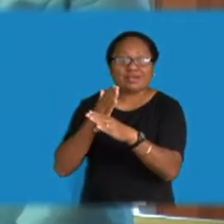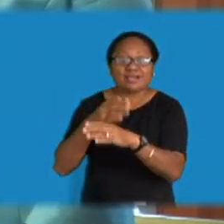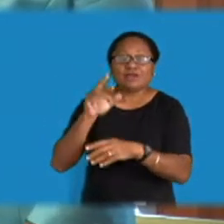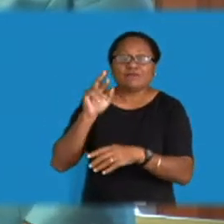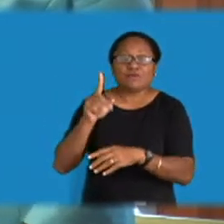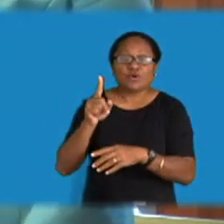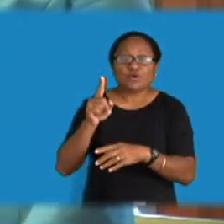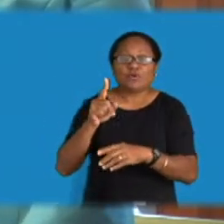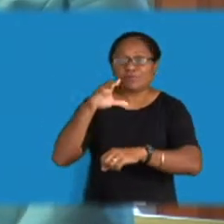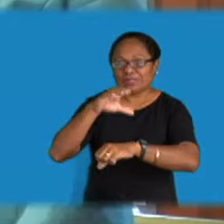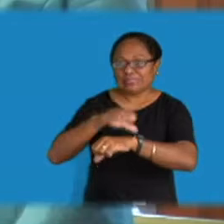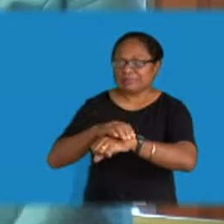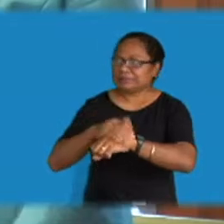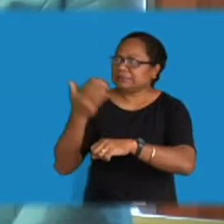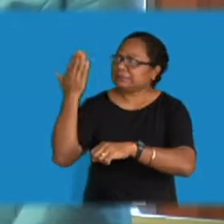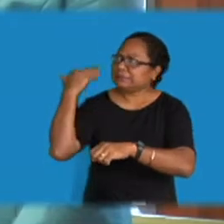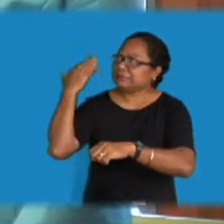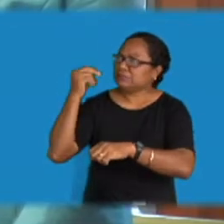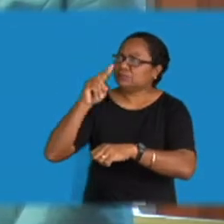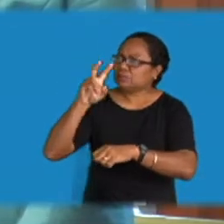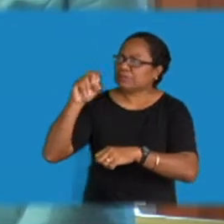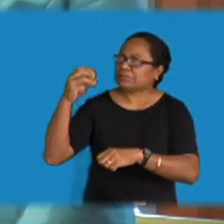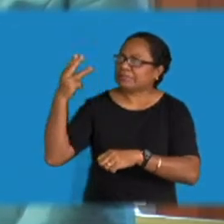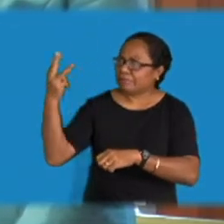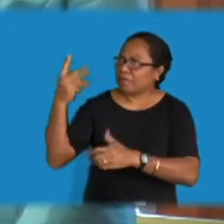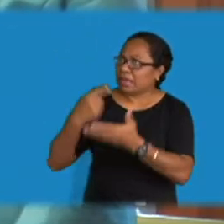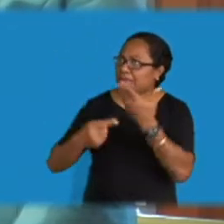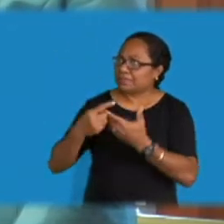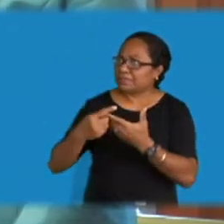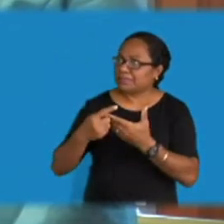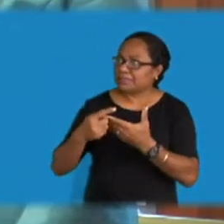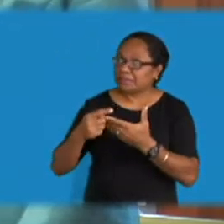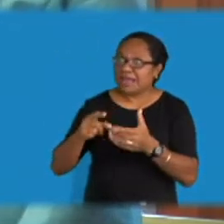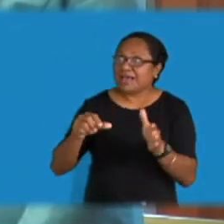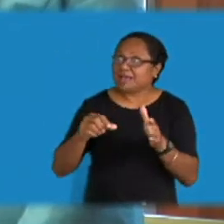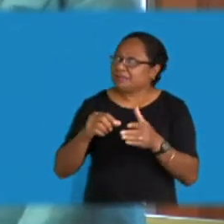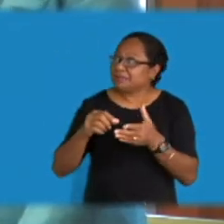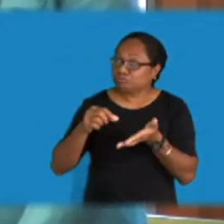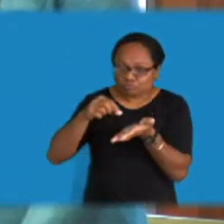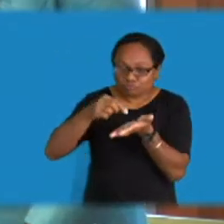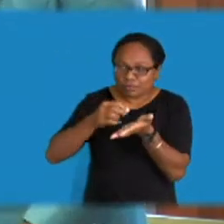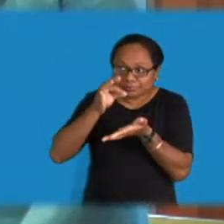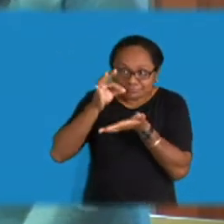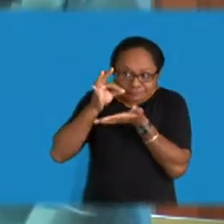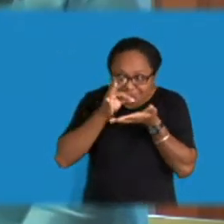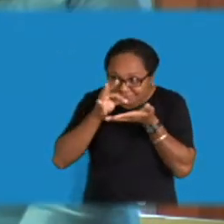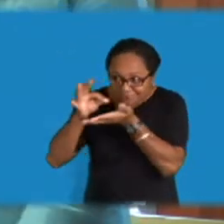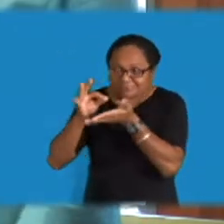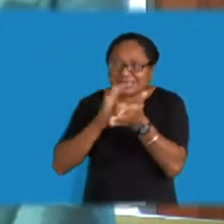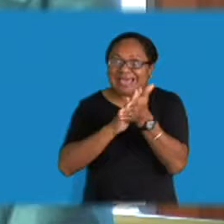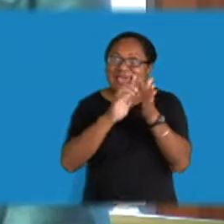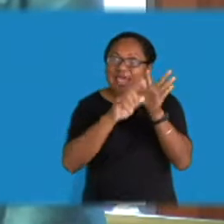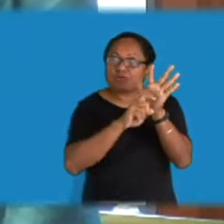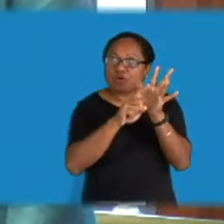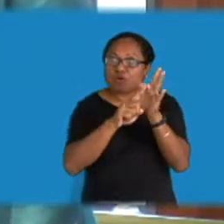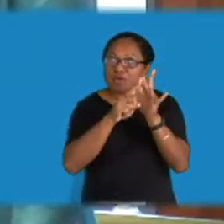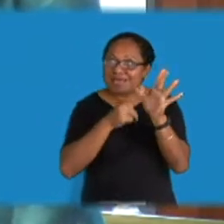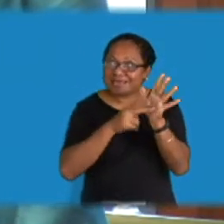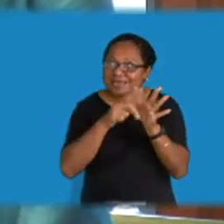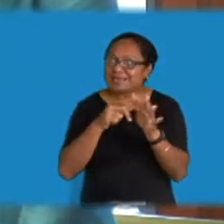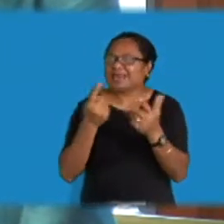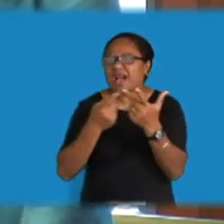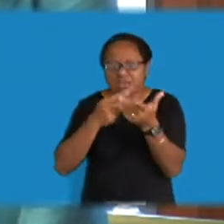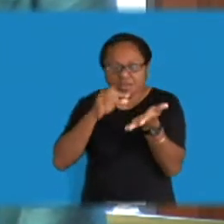haul in 2004, if I'm correct, regarding hard drugs like heroin, cocaine,